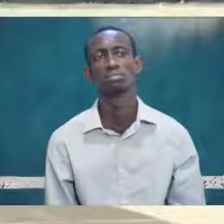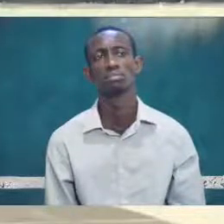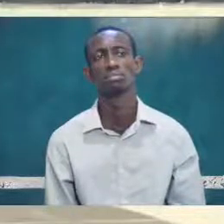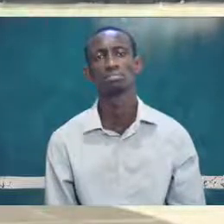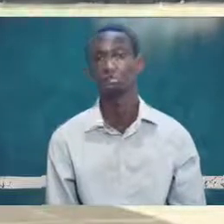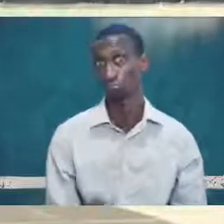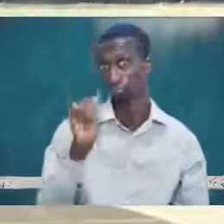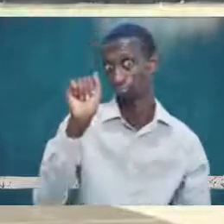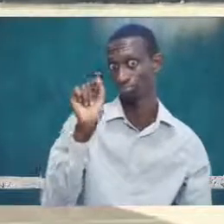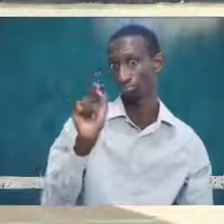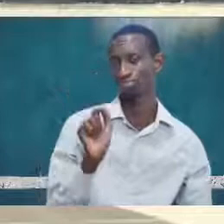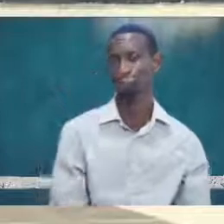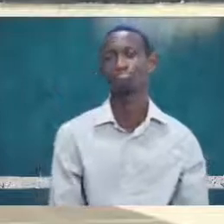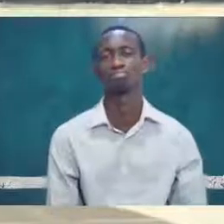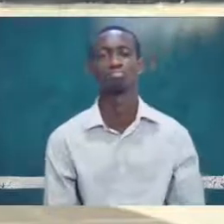A,